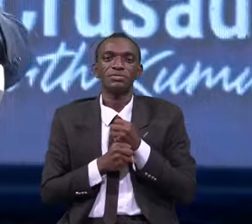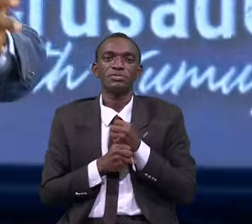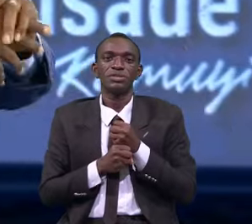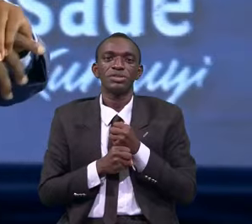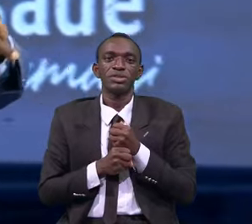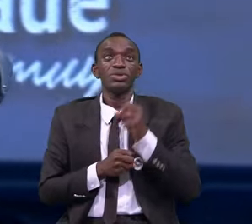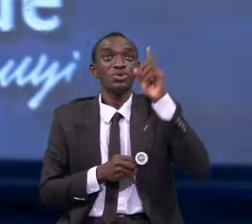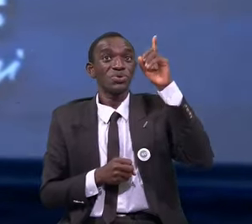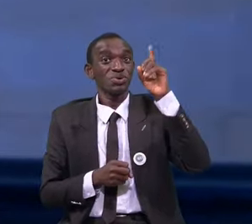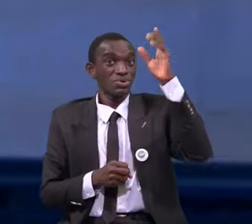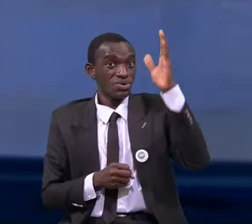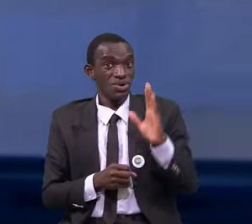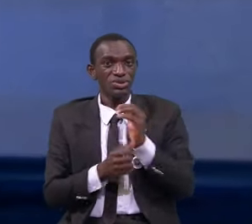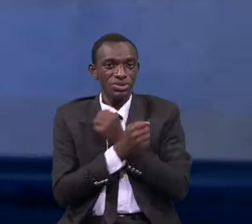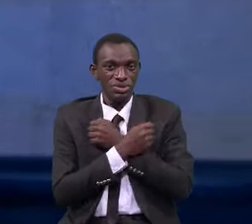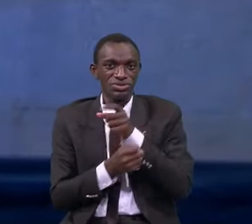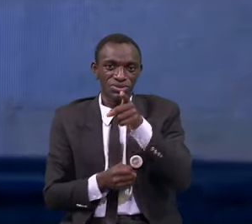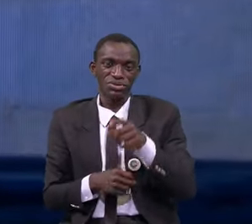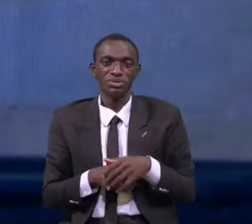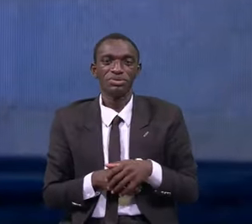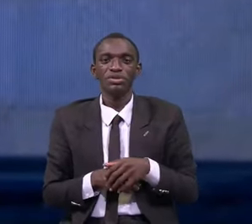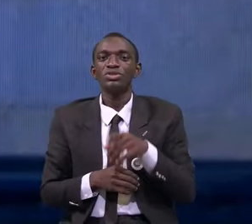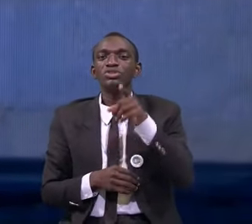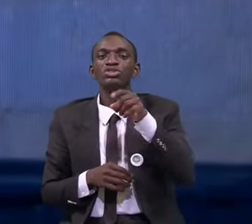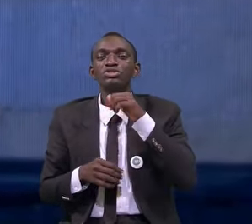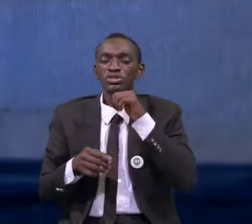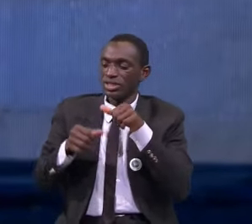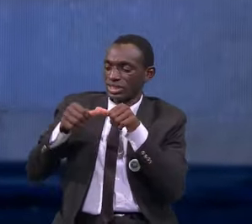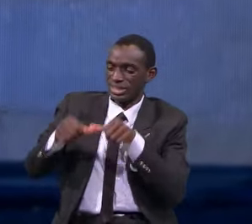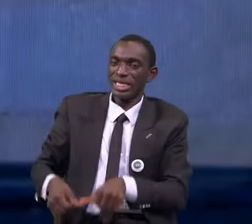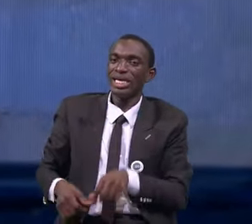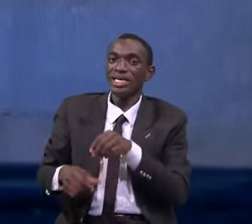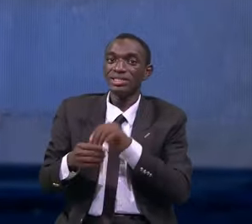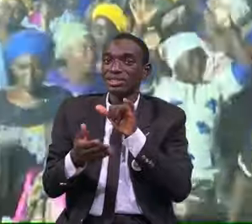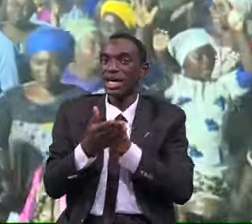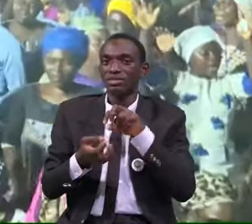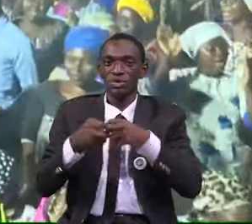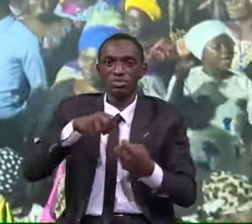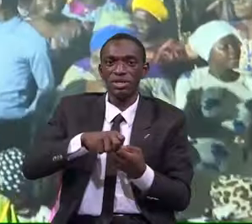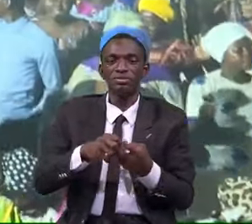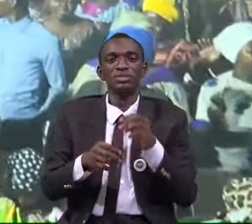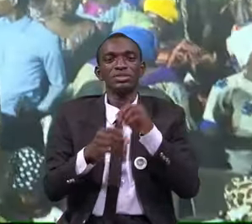God loves you. You will not remain in that condition.